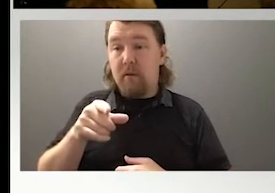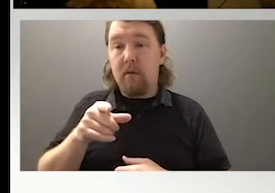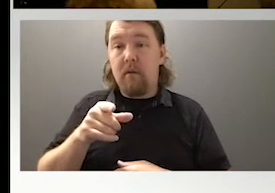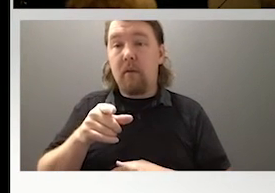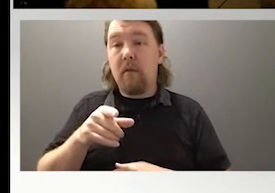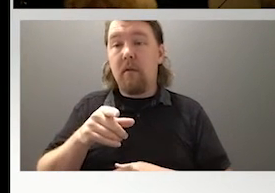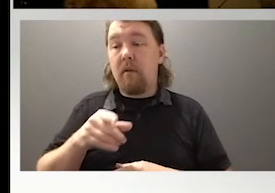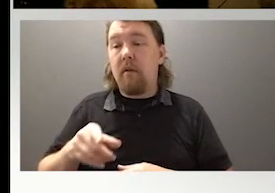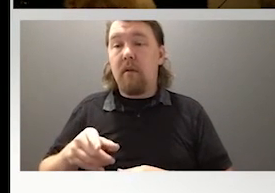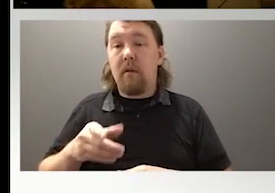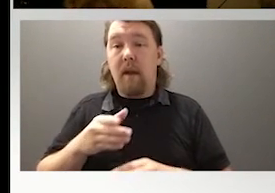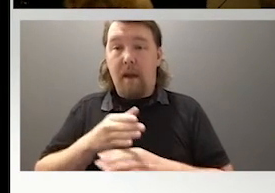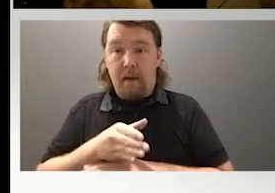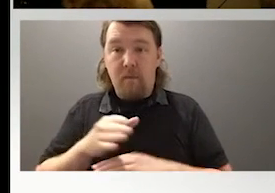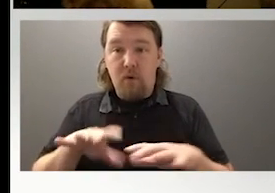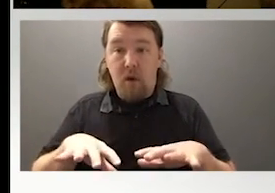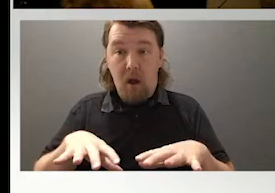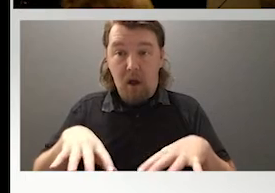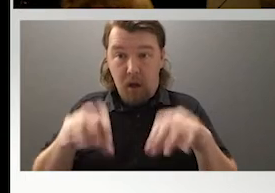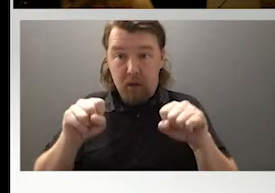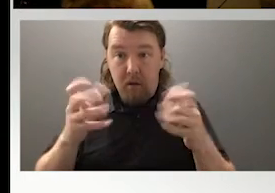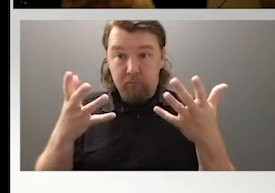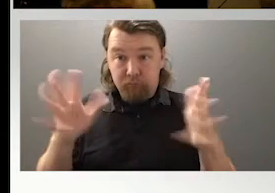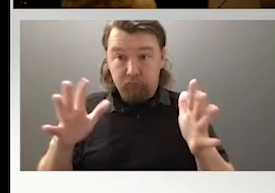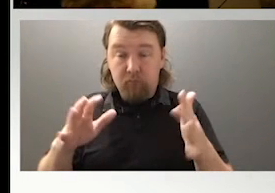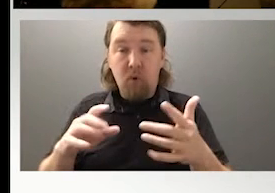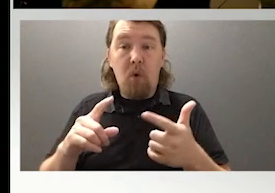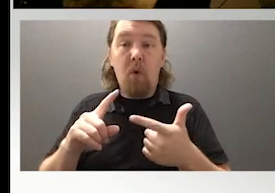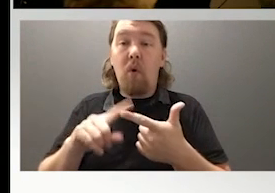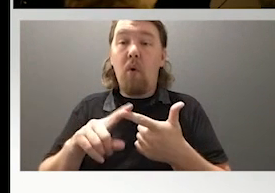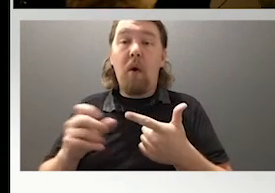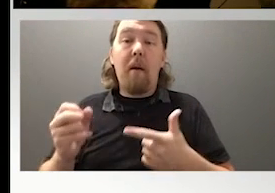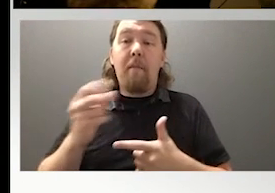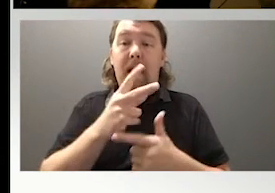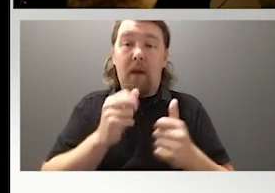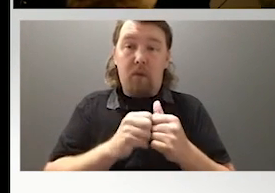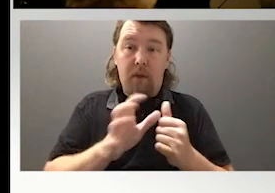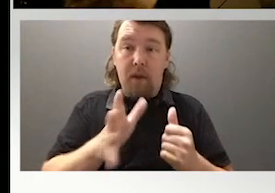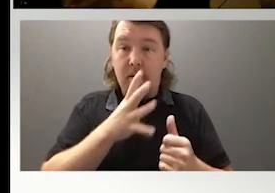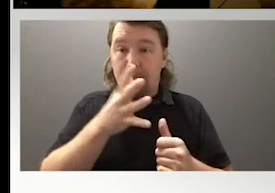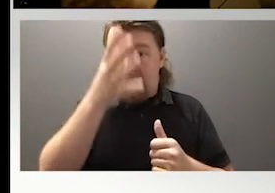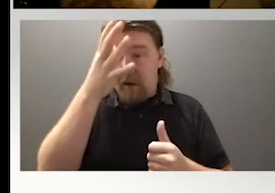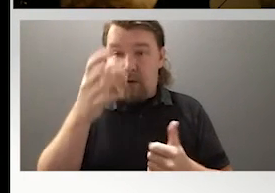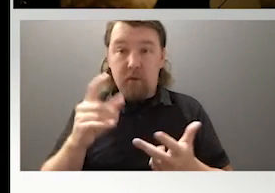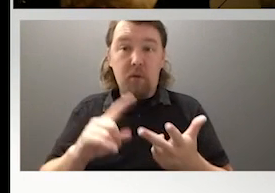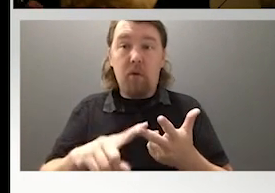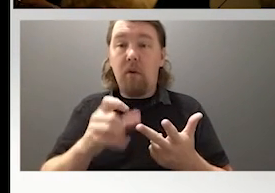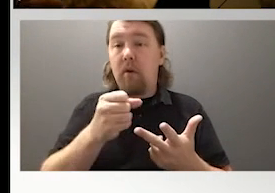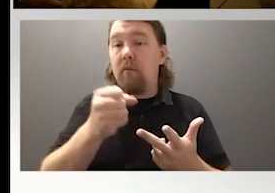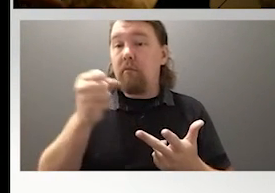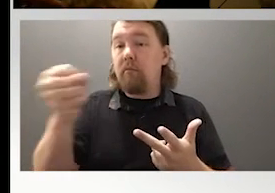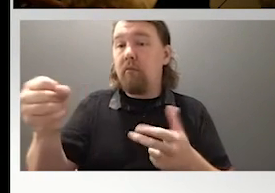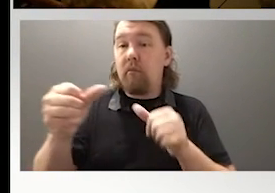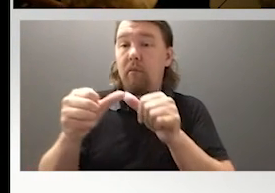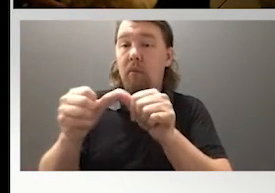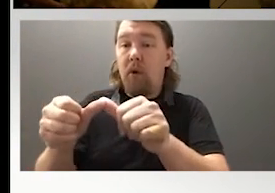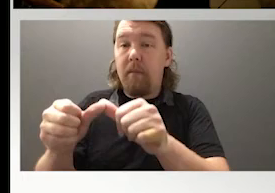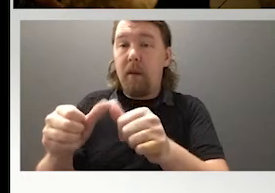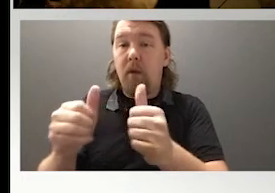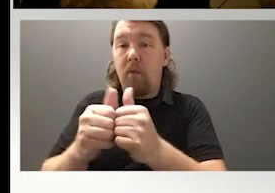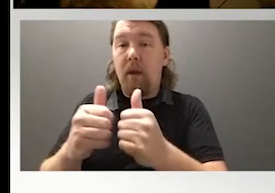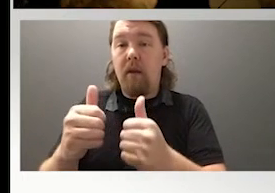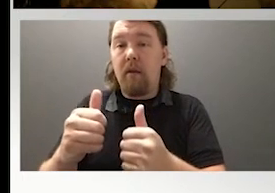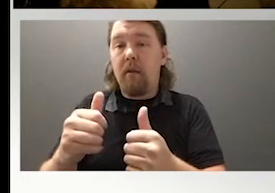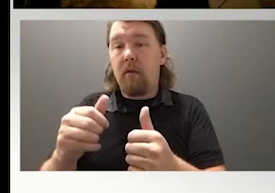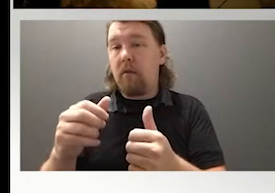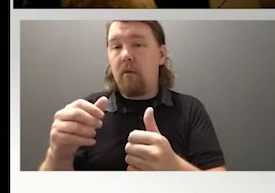once they have been adopted or once they've been reunified with their parents or placed permanently, they go straight to the